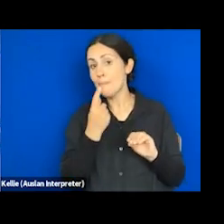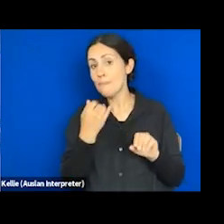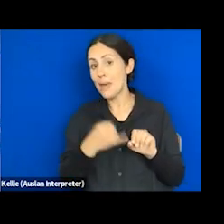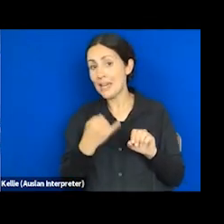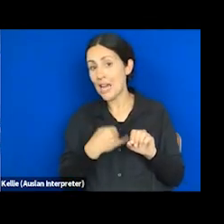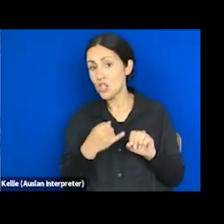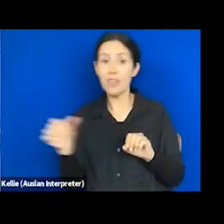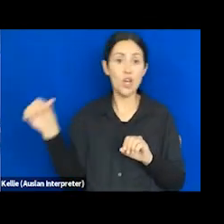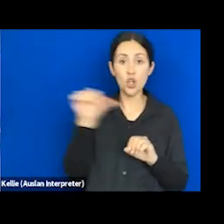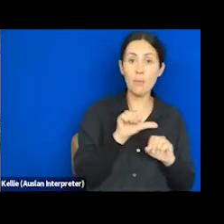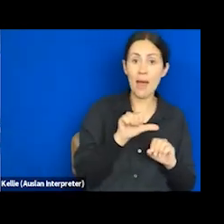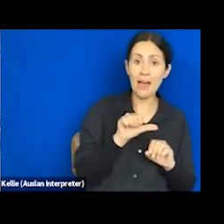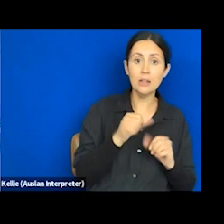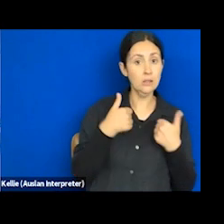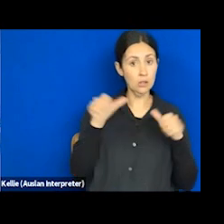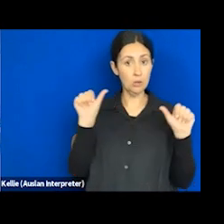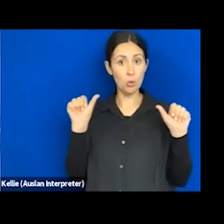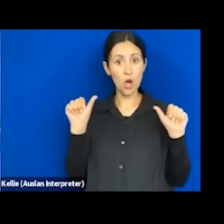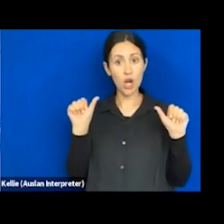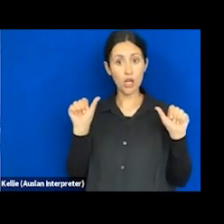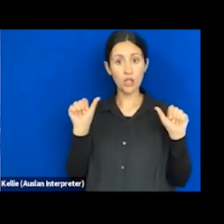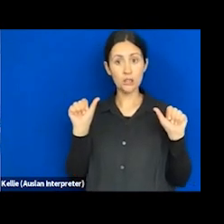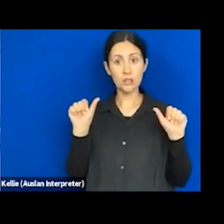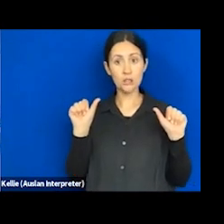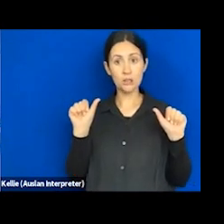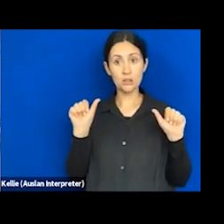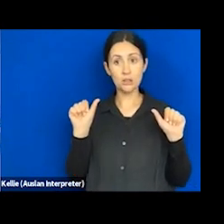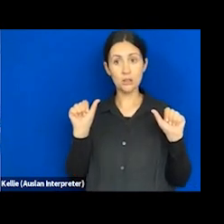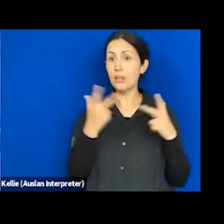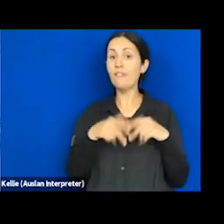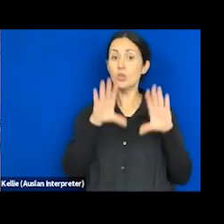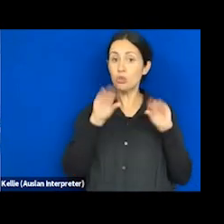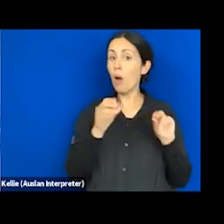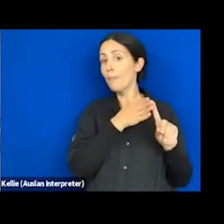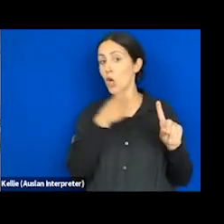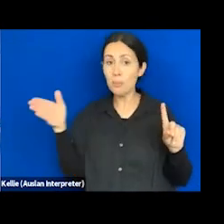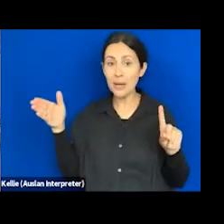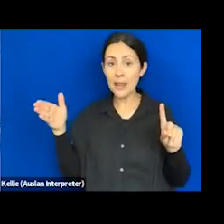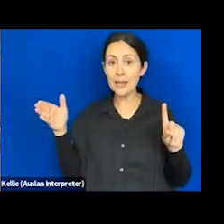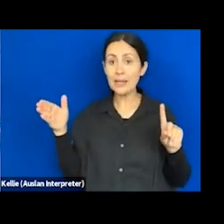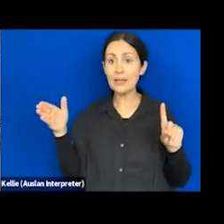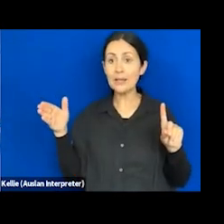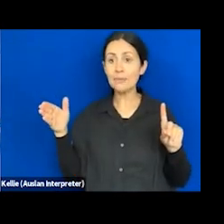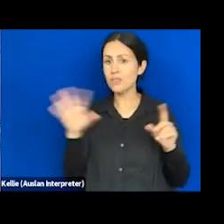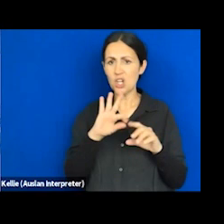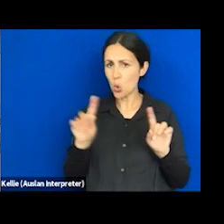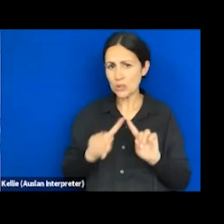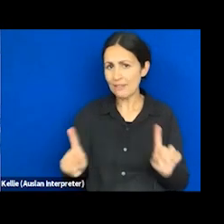them, you do well. You do as well as if you got psilocybin. There's no